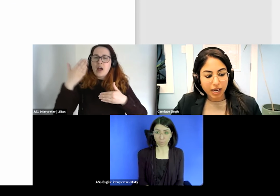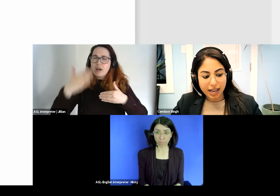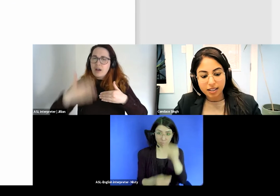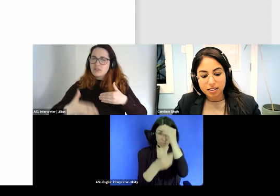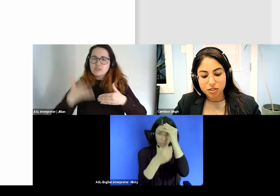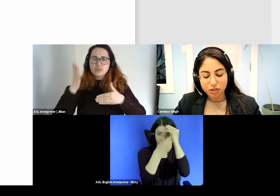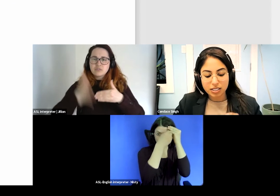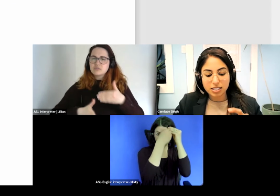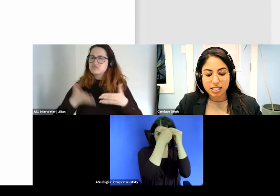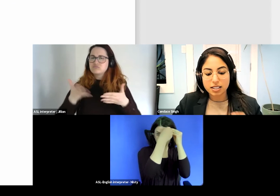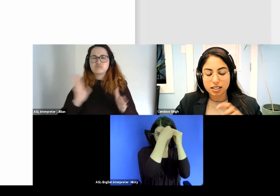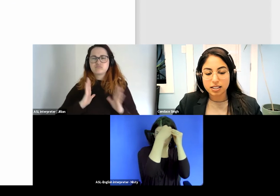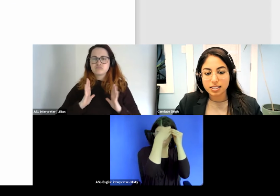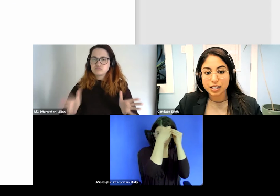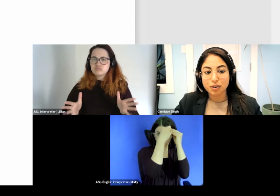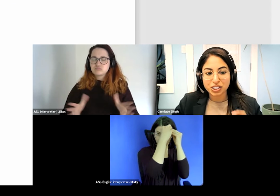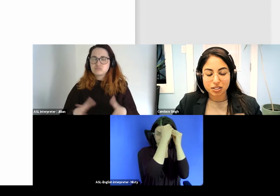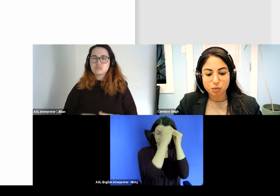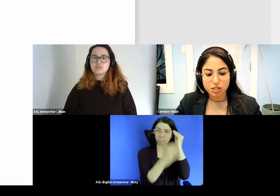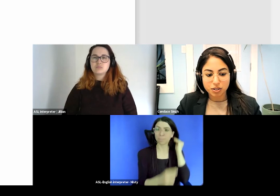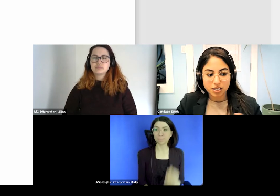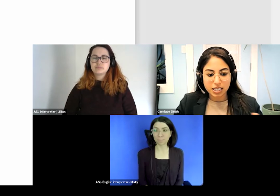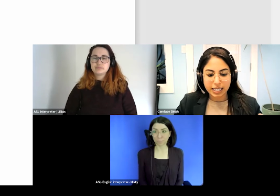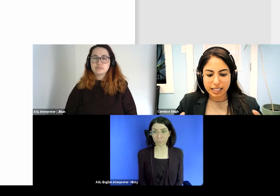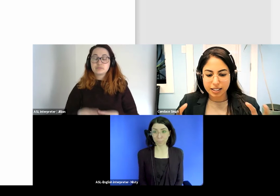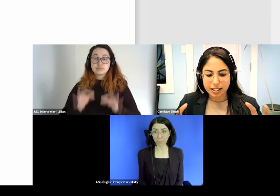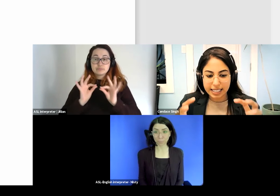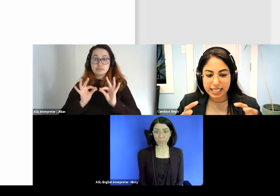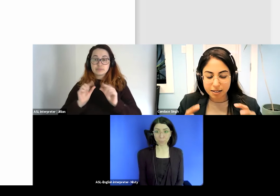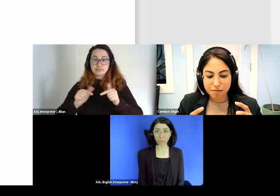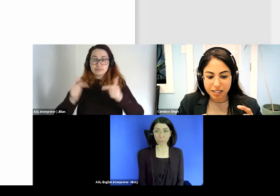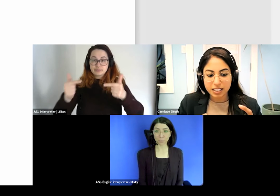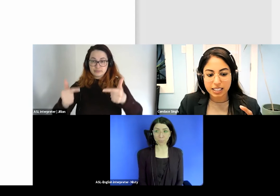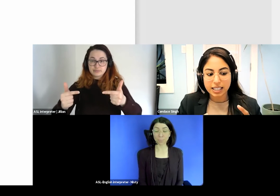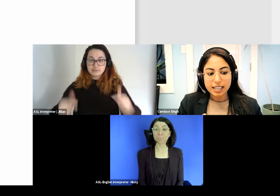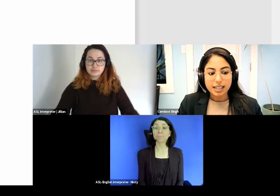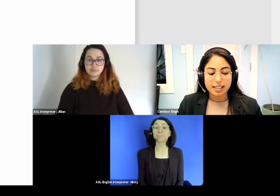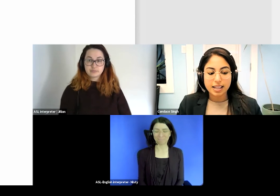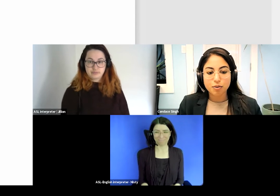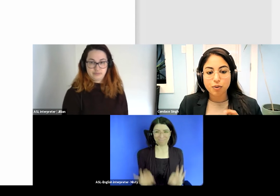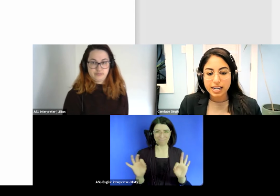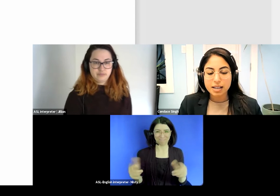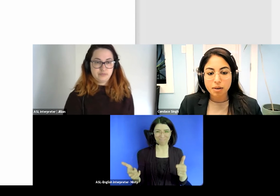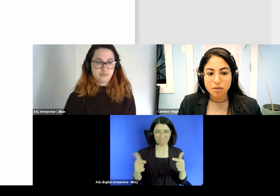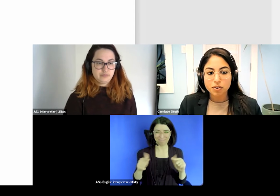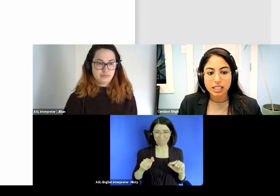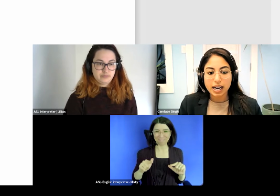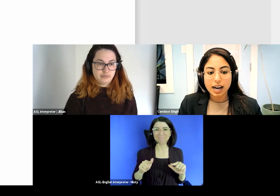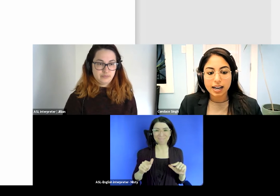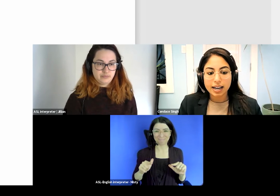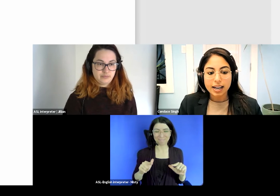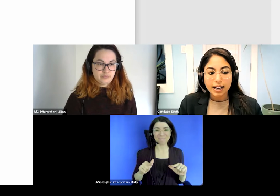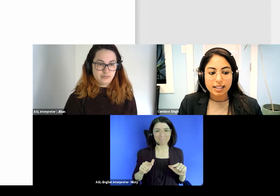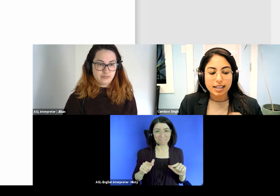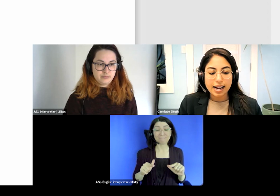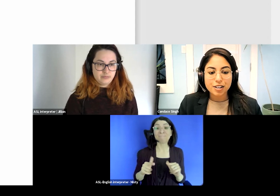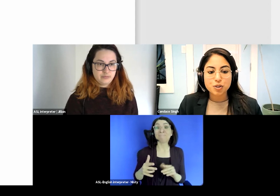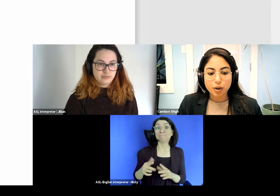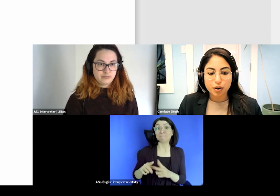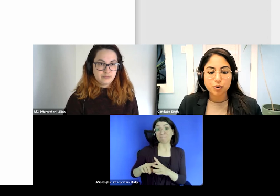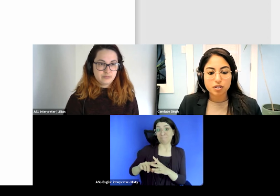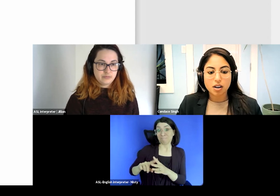you can certainly see the digression. So we start to see like the heated feeling, and that rating might be really high. And